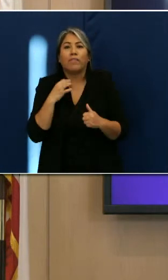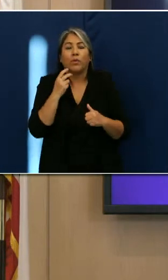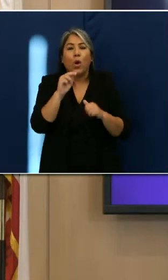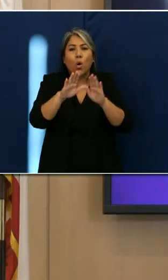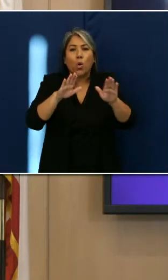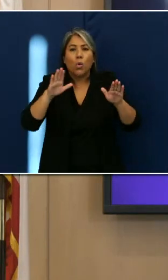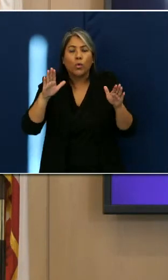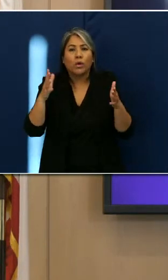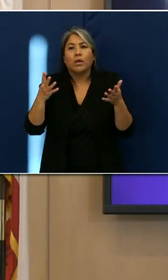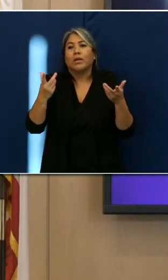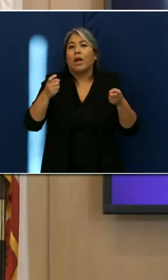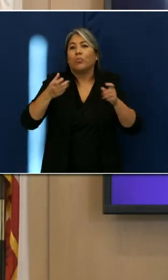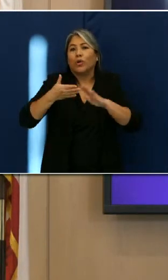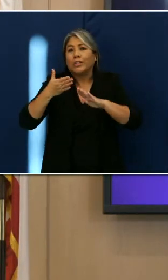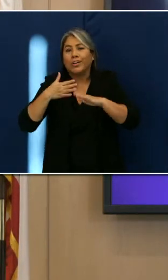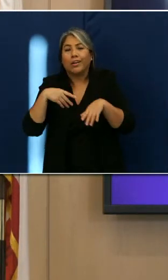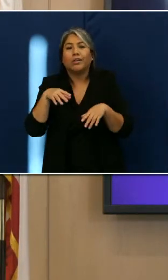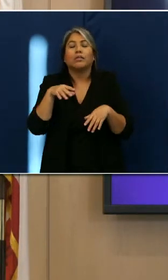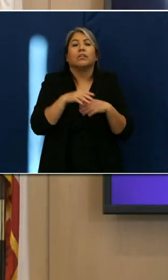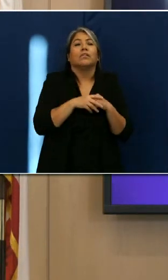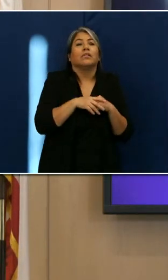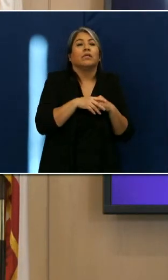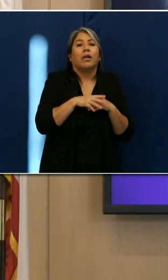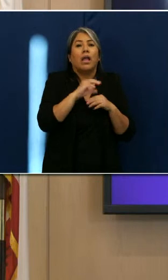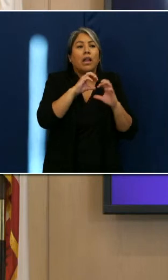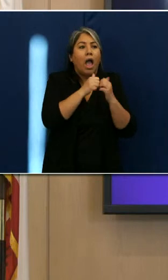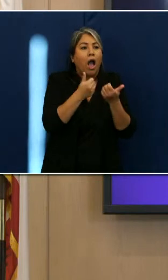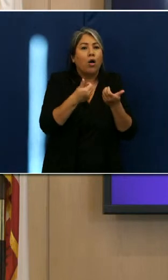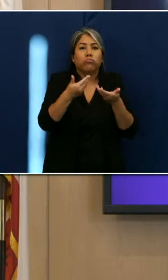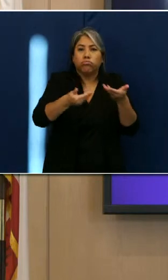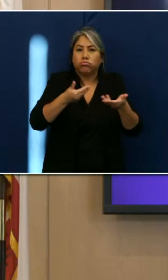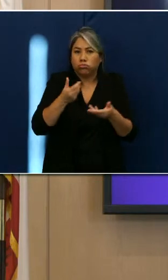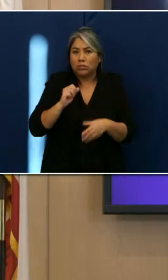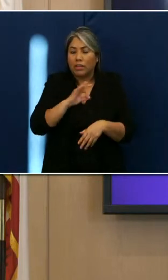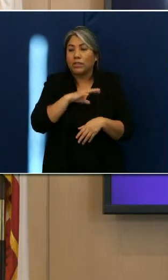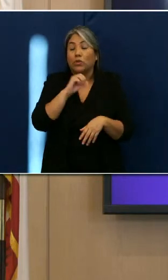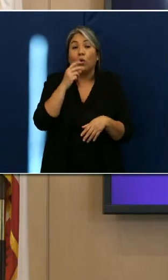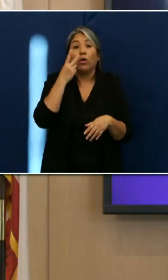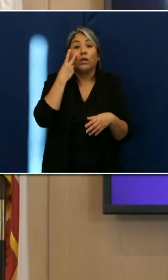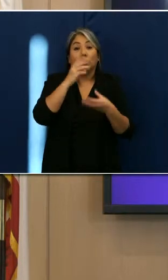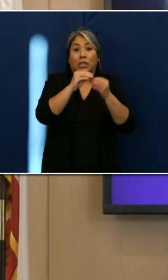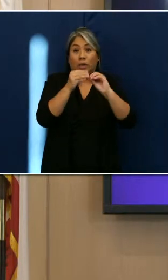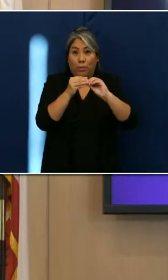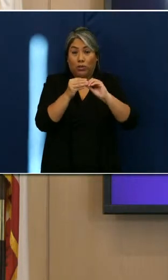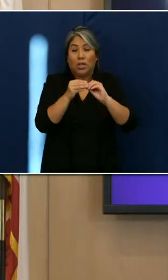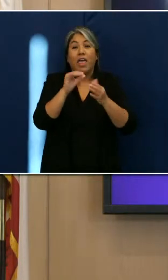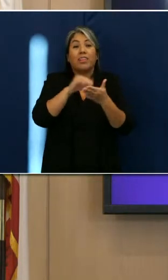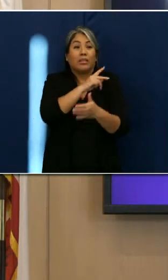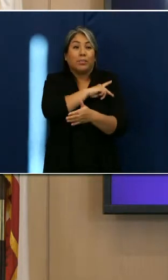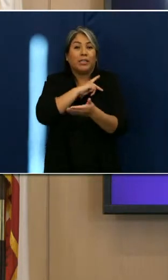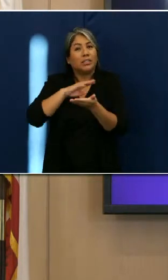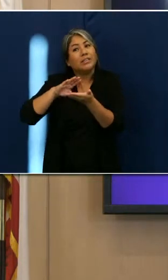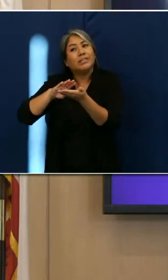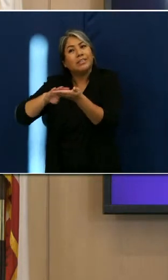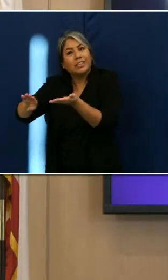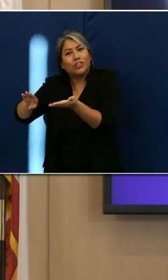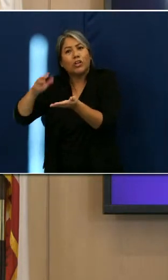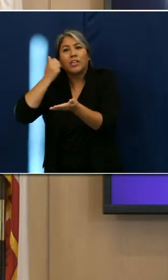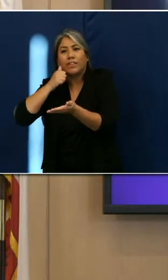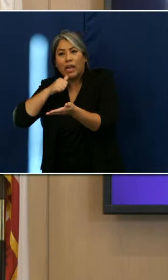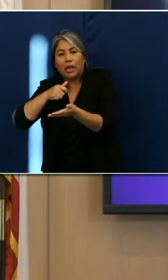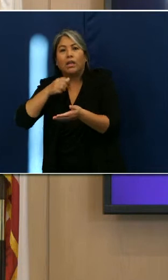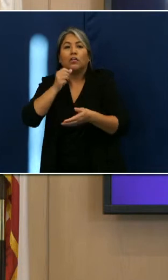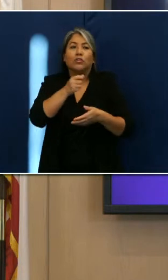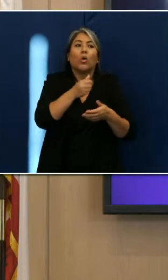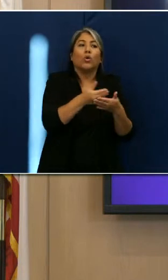surge plans. And the numbers you see, you remember there are patients that are discharged every day, as well as patients that are coming in.